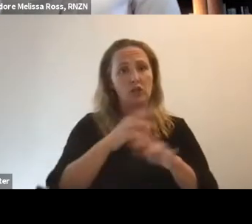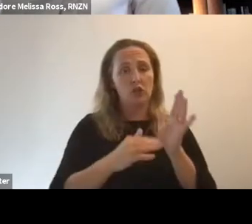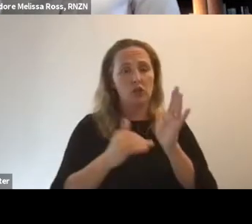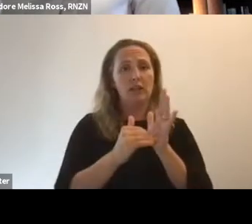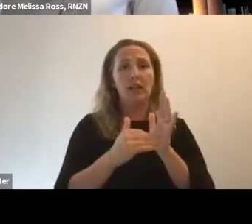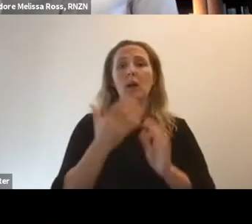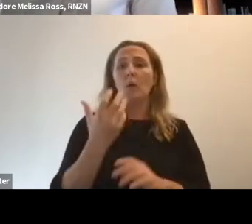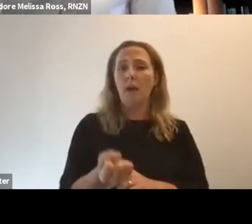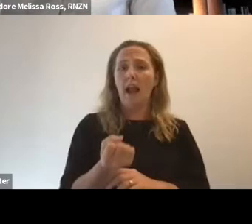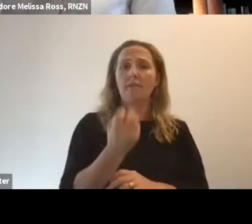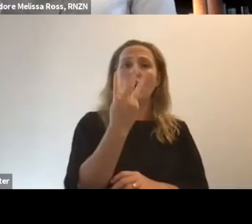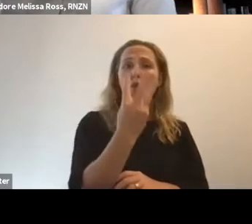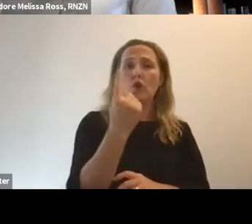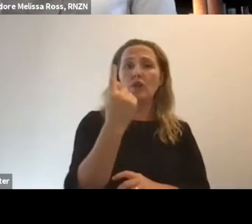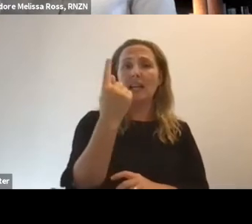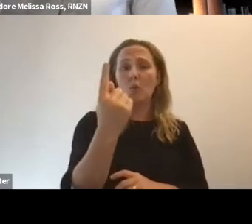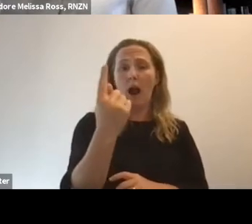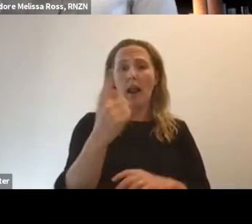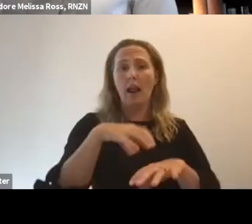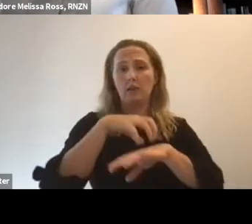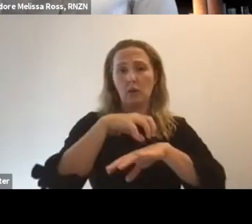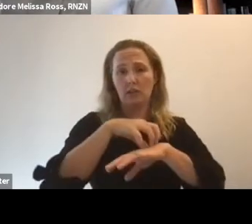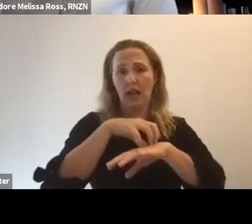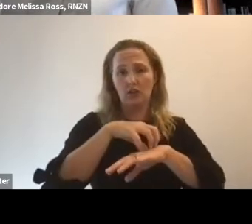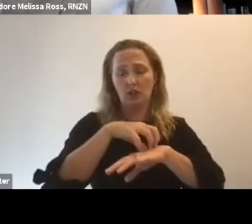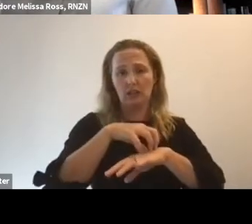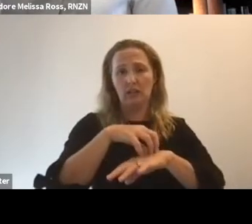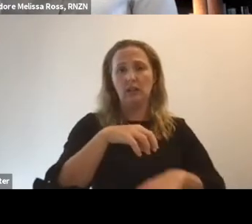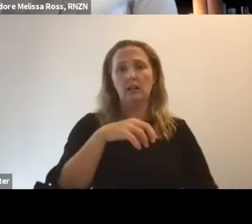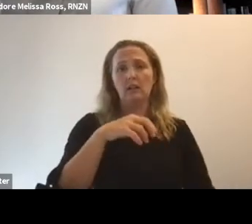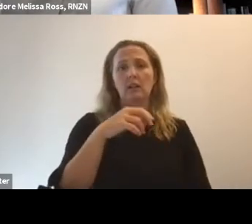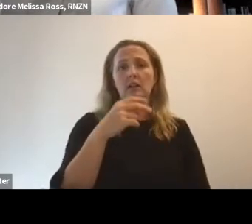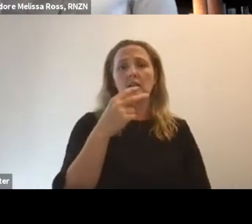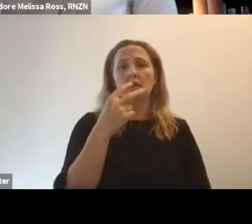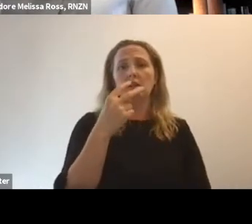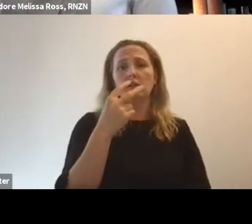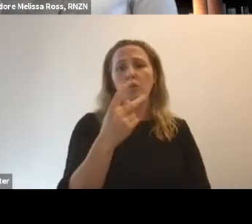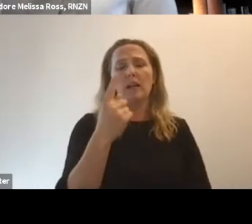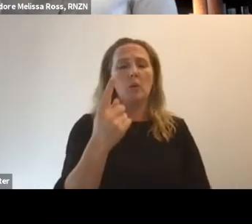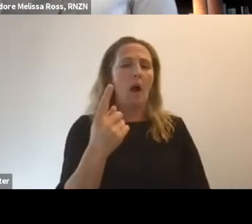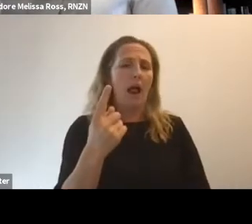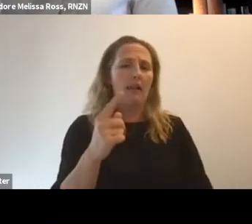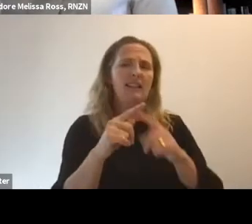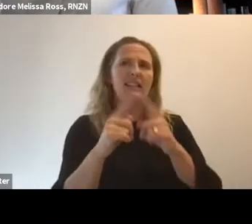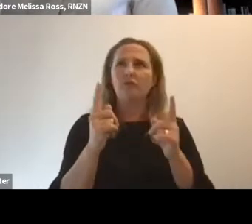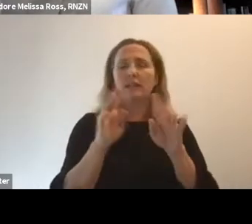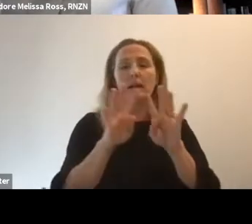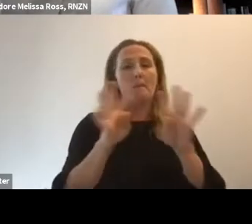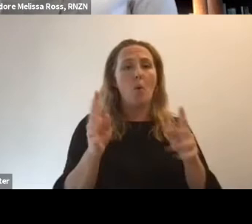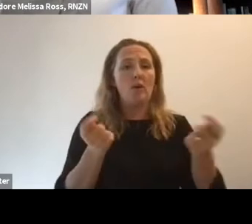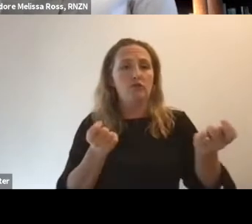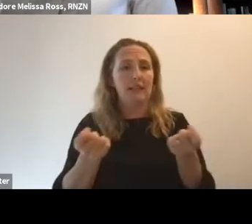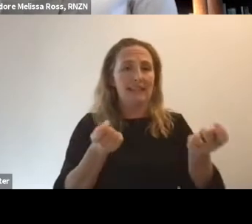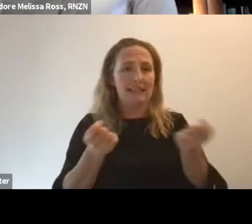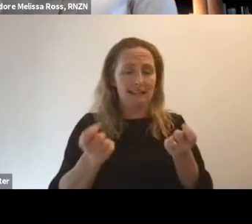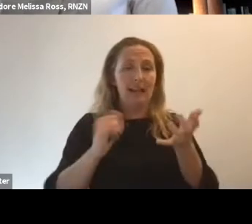of about 220 odd board directors of various sorts. When Sarah did the report, out of